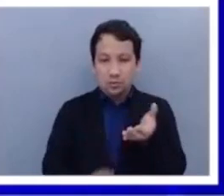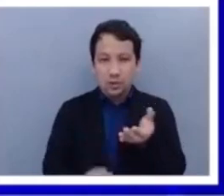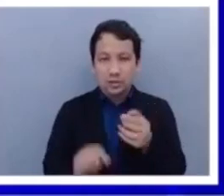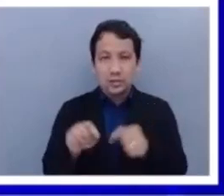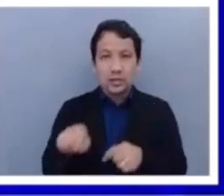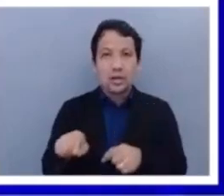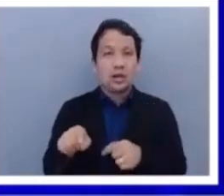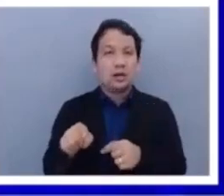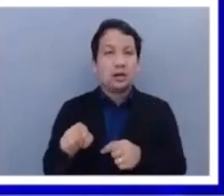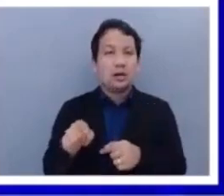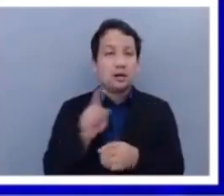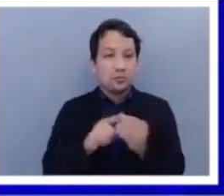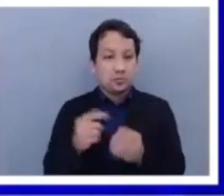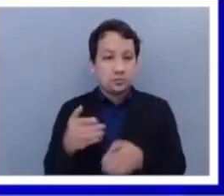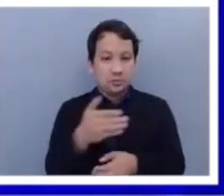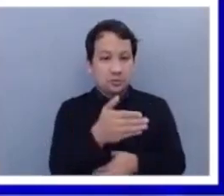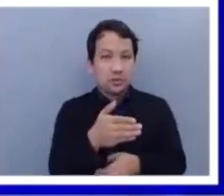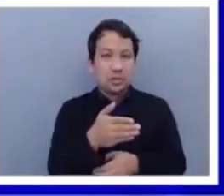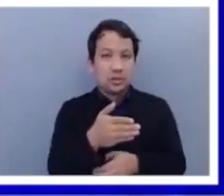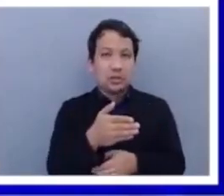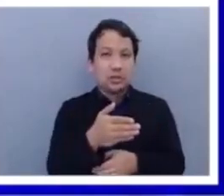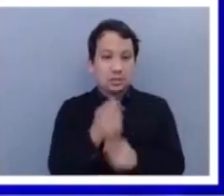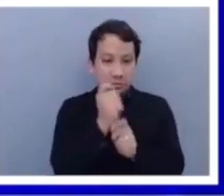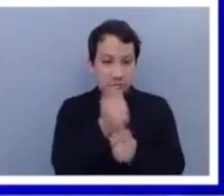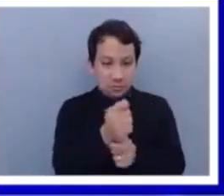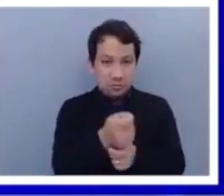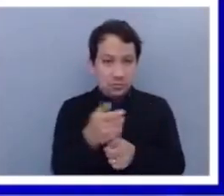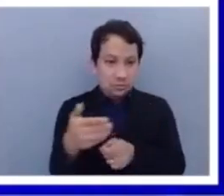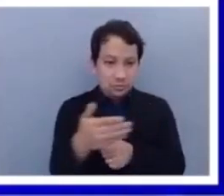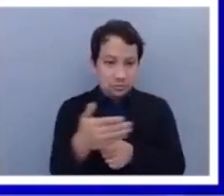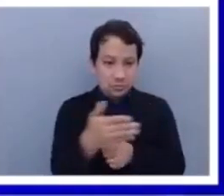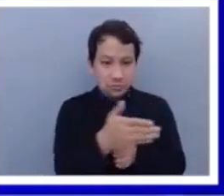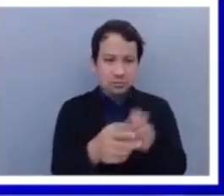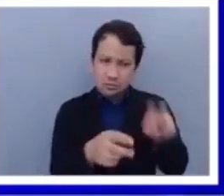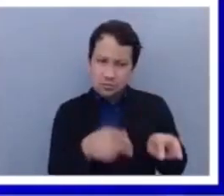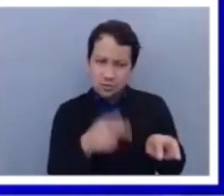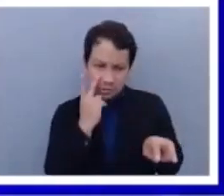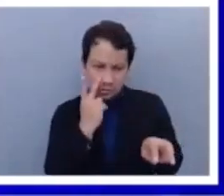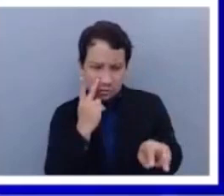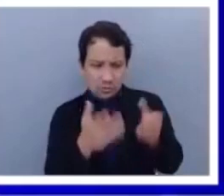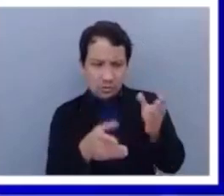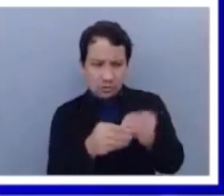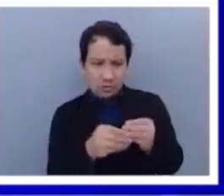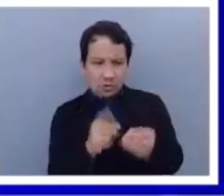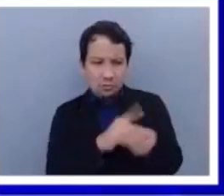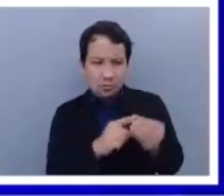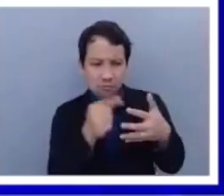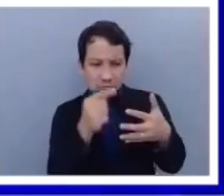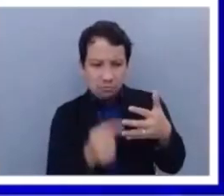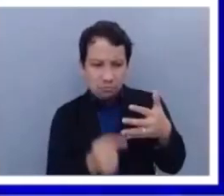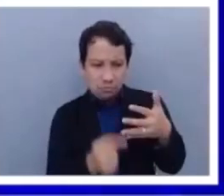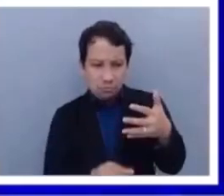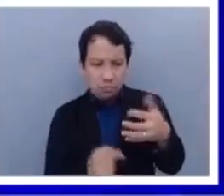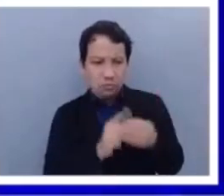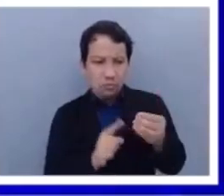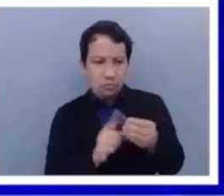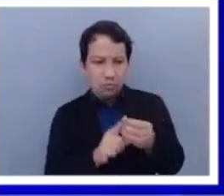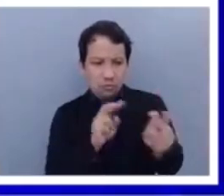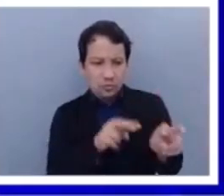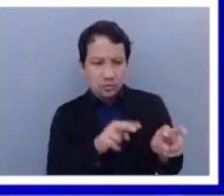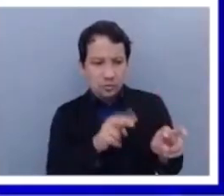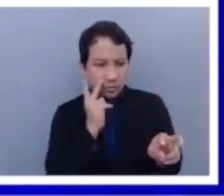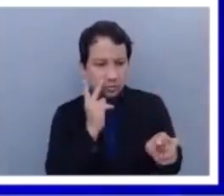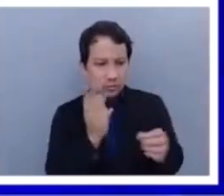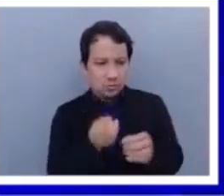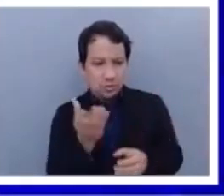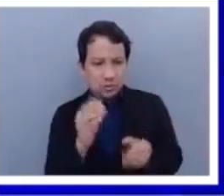marine fishing. So siguro dapat tingnan, no, ang detalye nito, but in terms of the number, it's